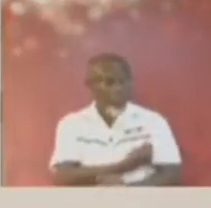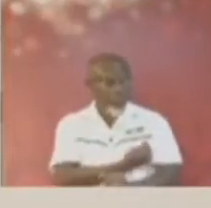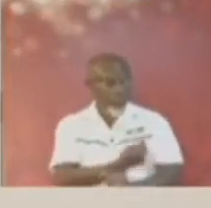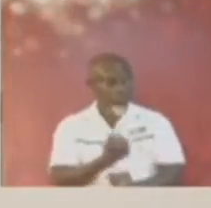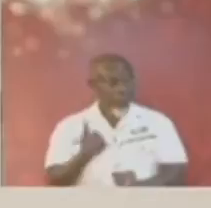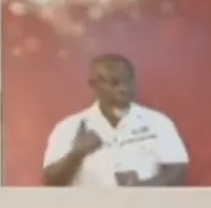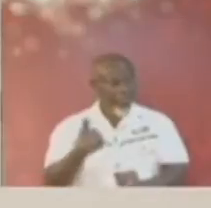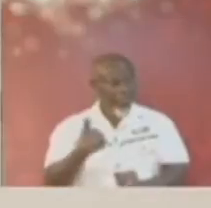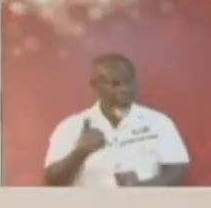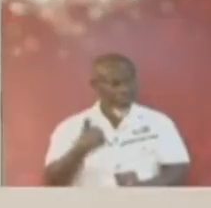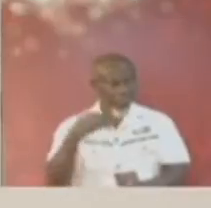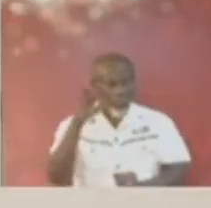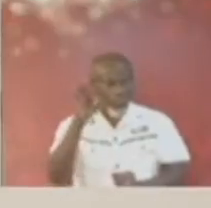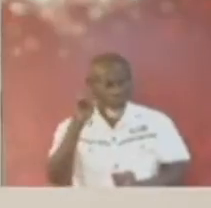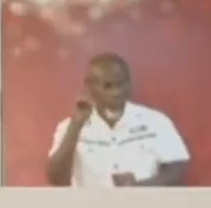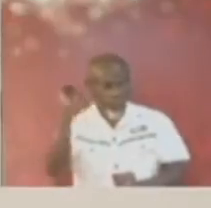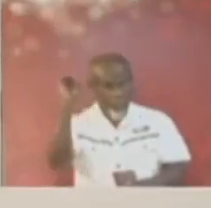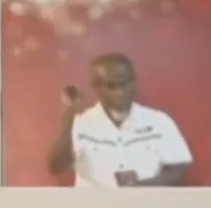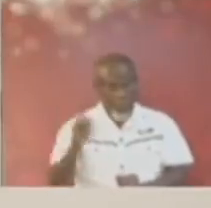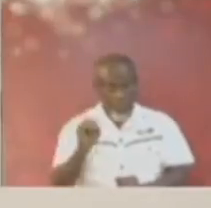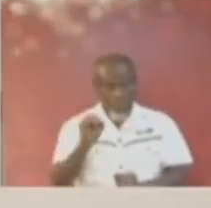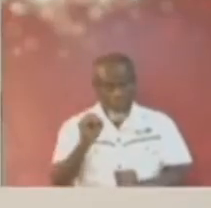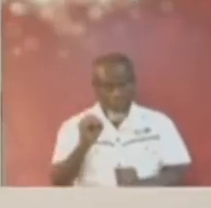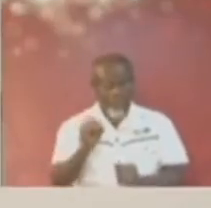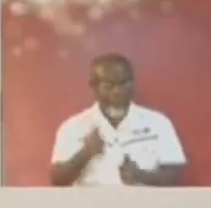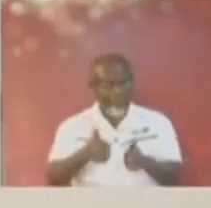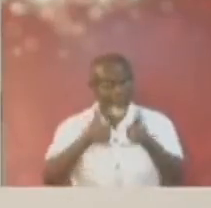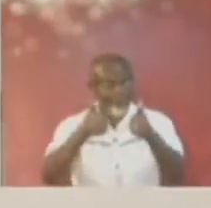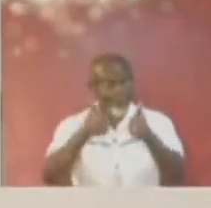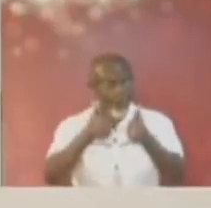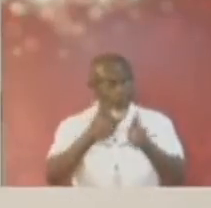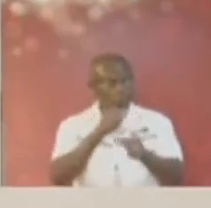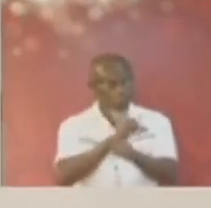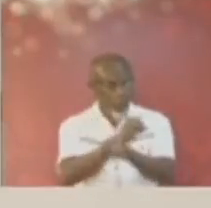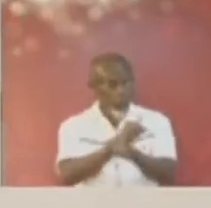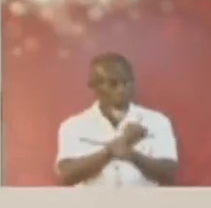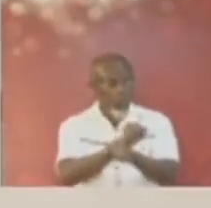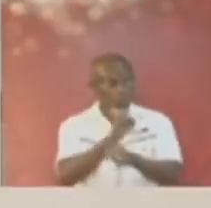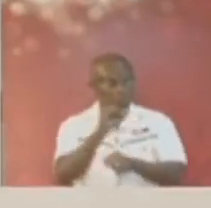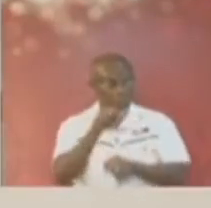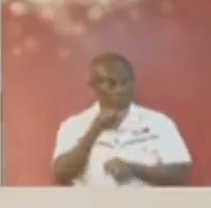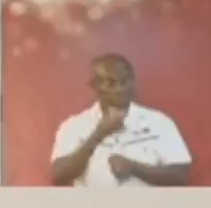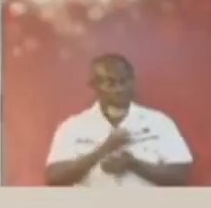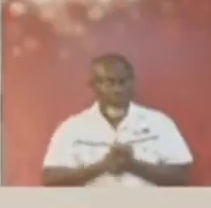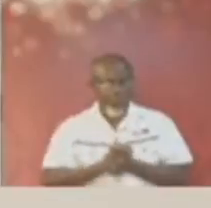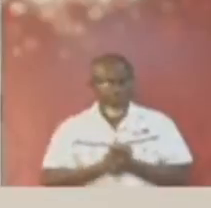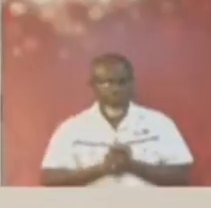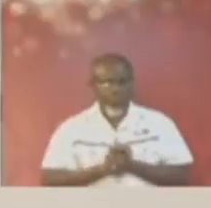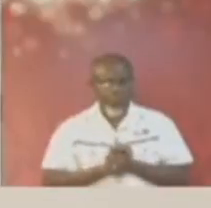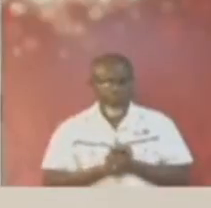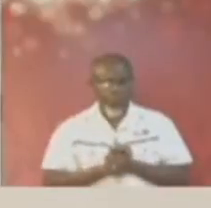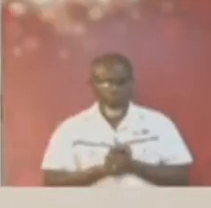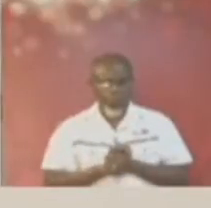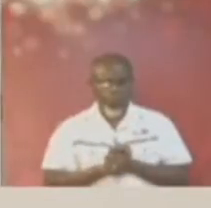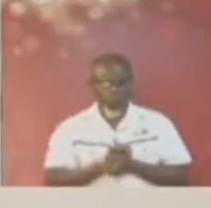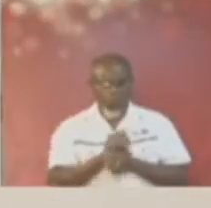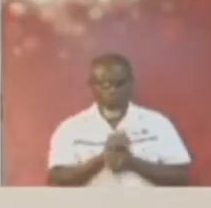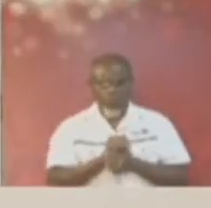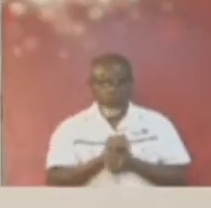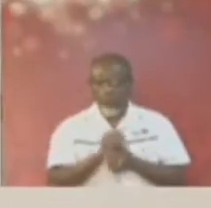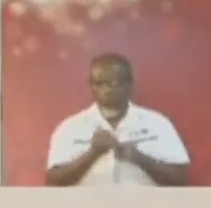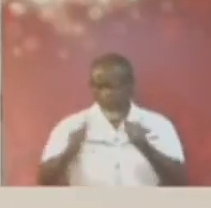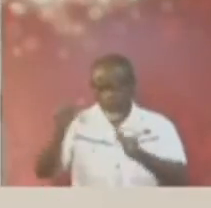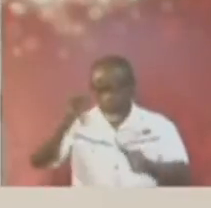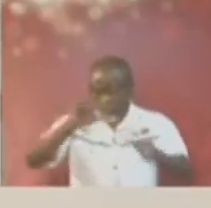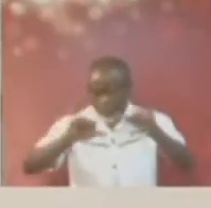efficacy. We did indicate that the interest and the excitement of the scientific world was shared by the ministry,